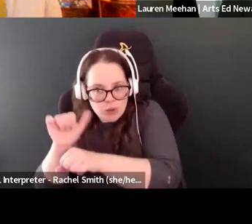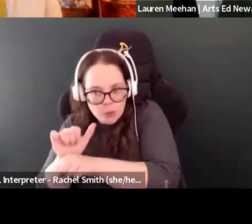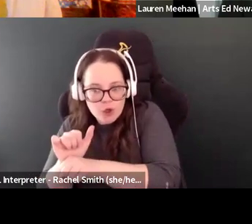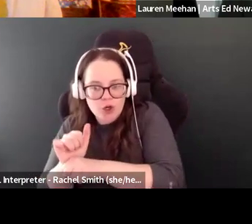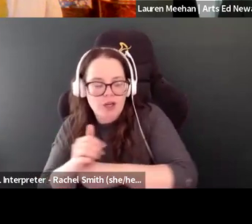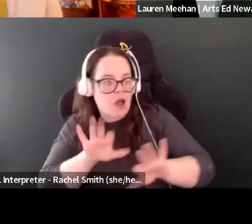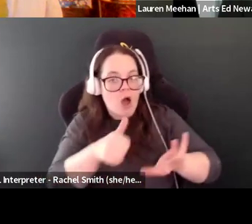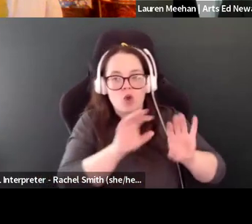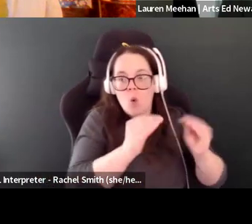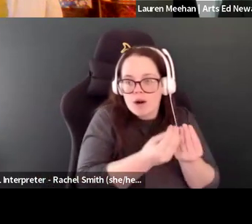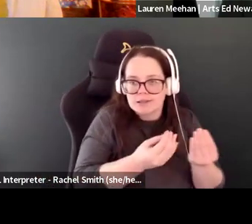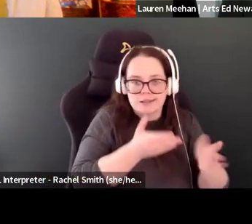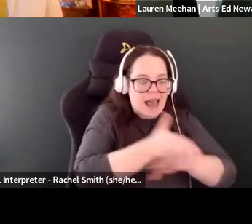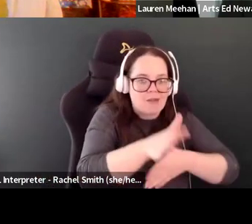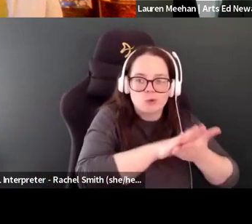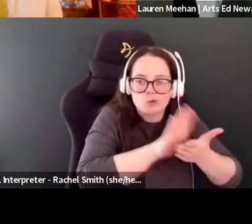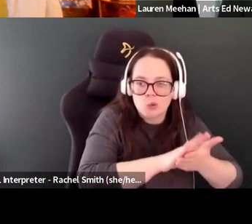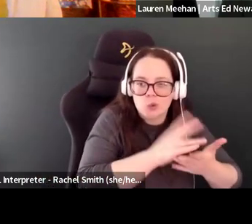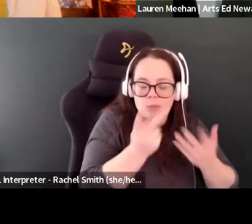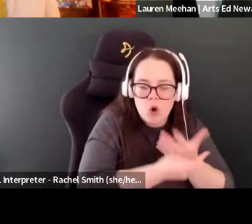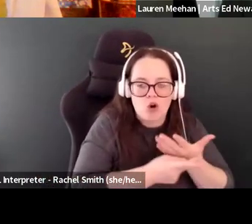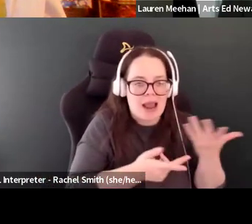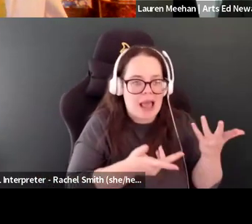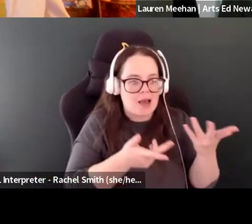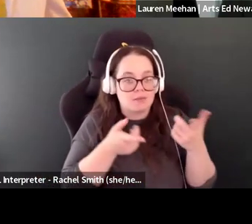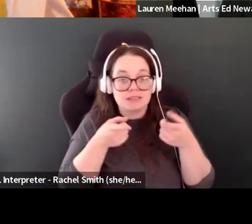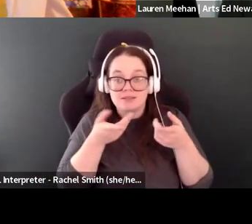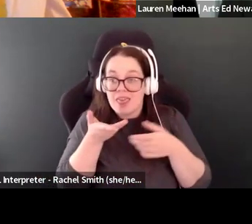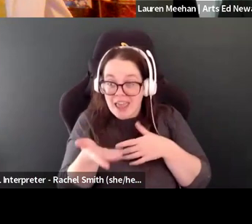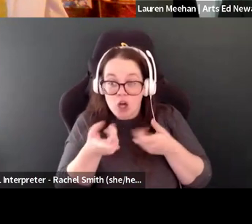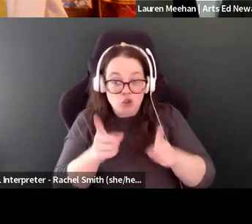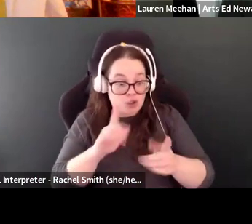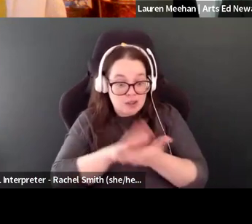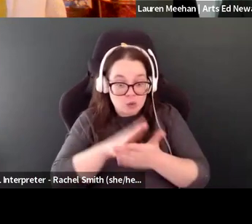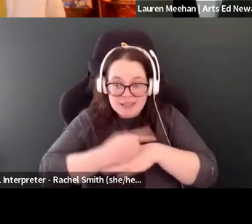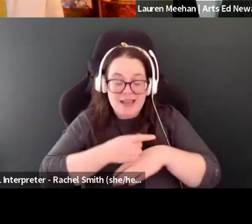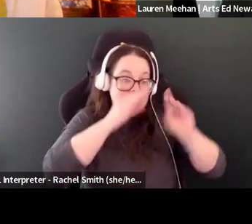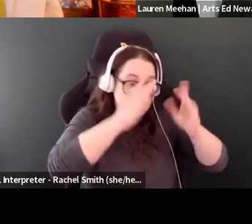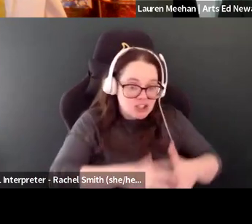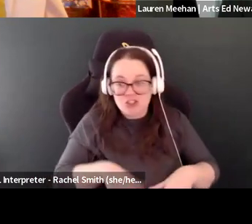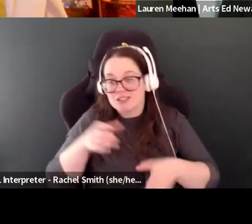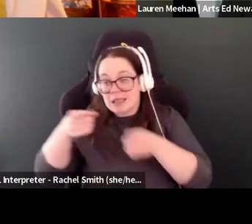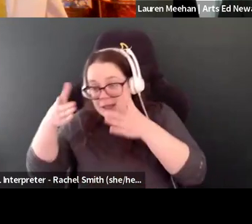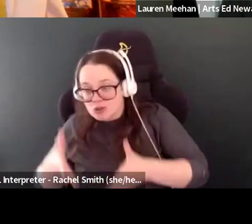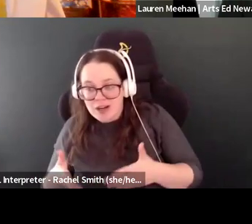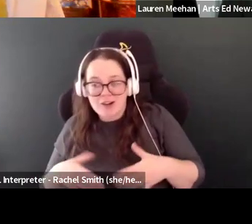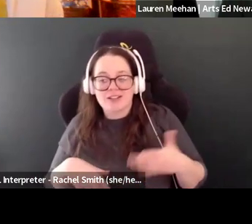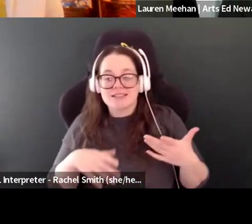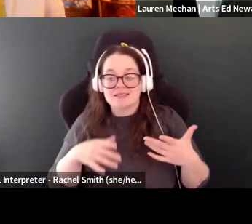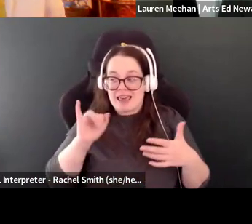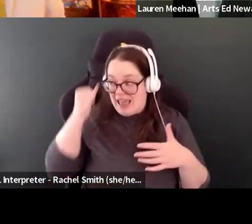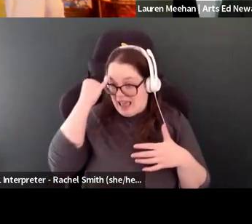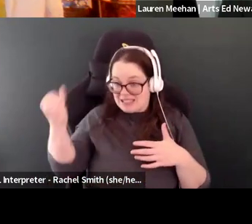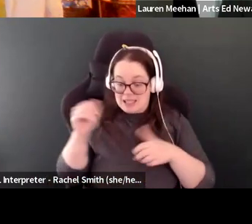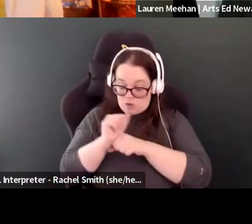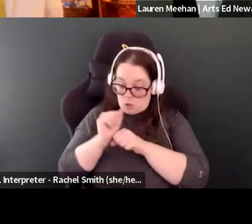organizations that were in after school programs, organizations that were there during the school day, teachers, administrators, and this idea that the work is already